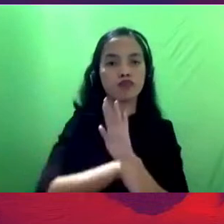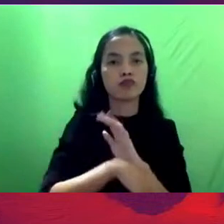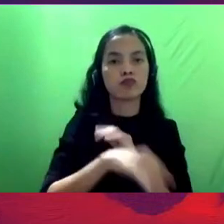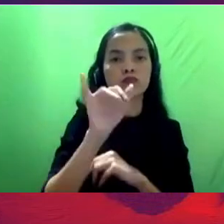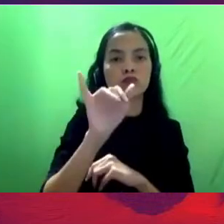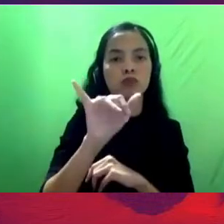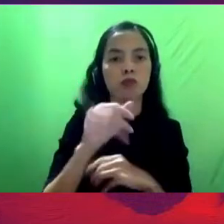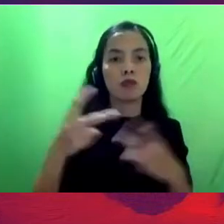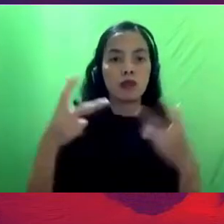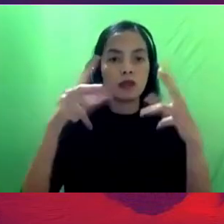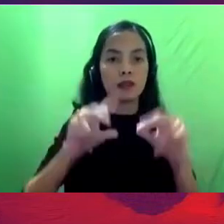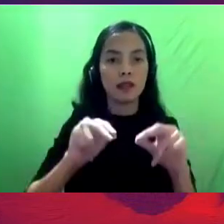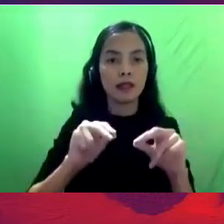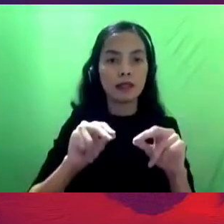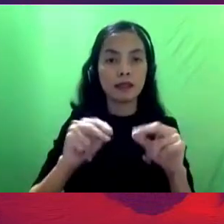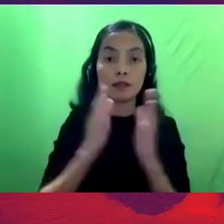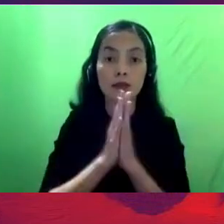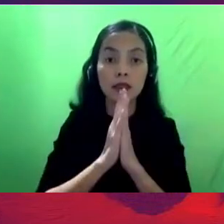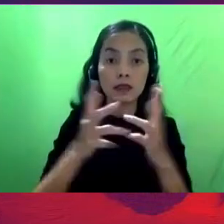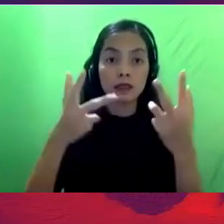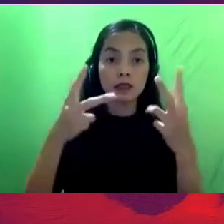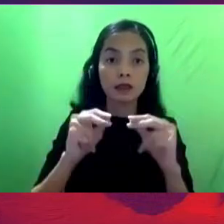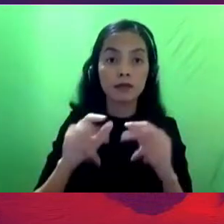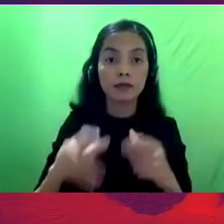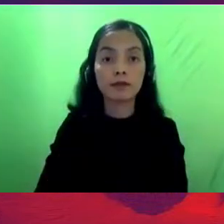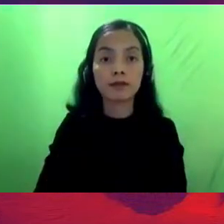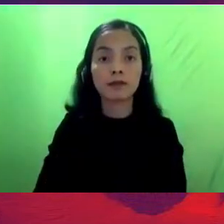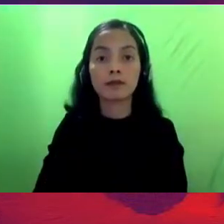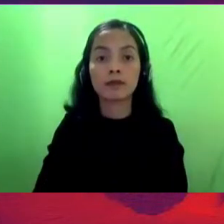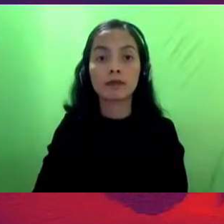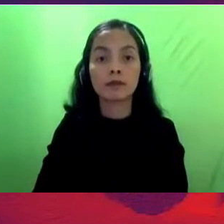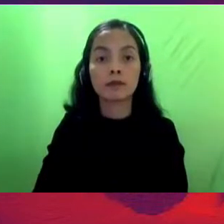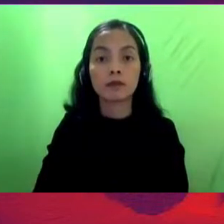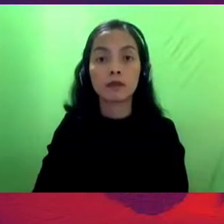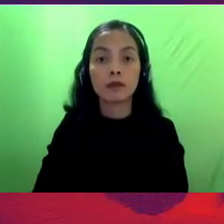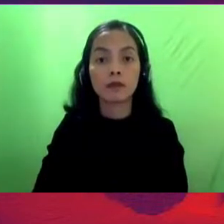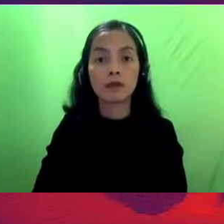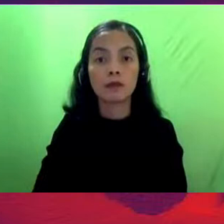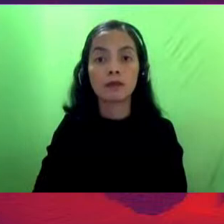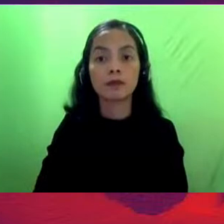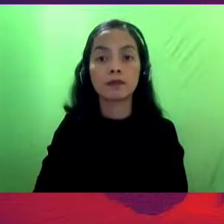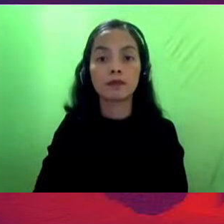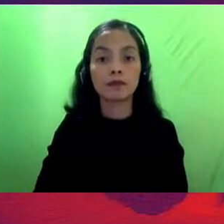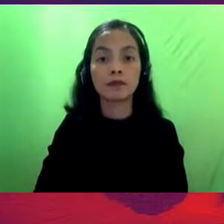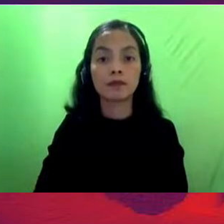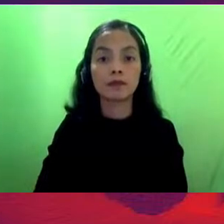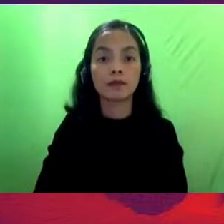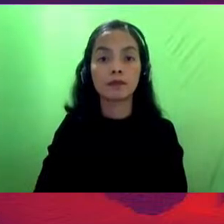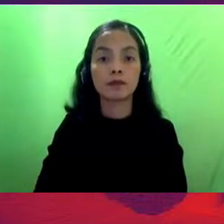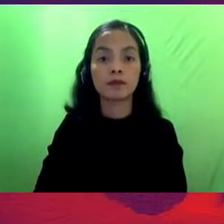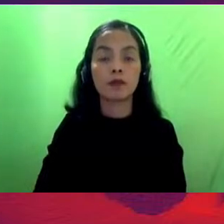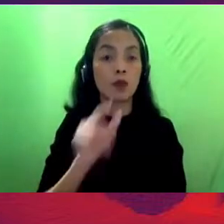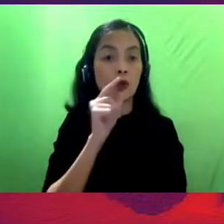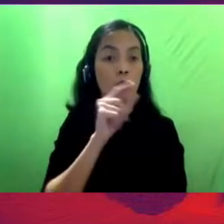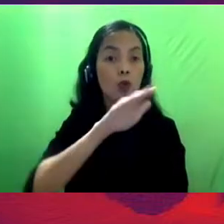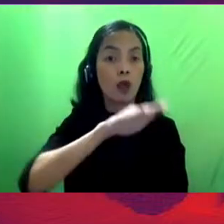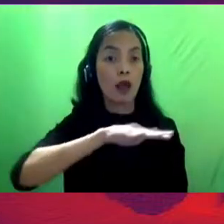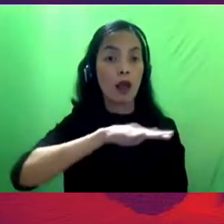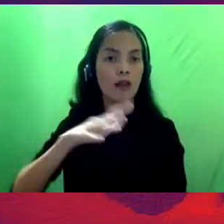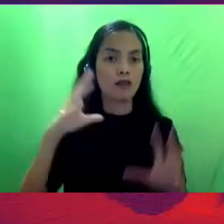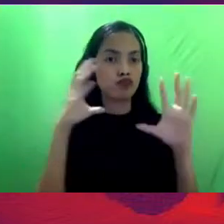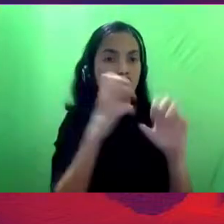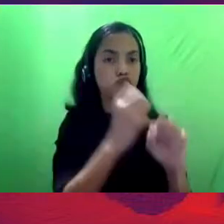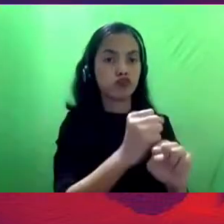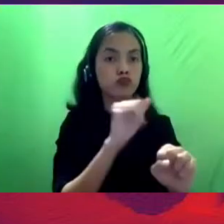Next one, please. And particular attention was given to children, where we learned that children